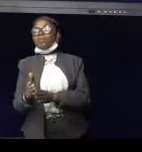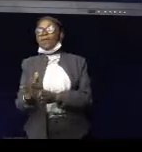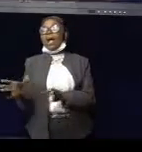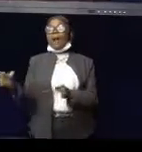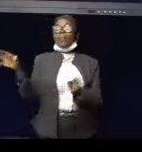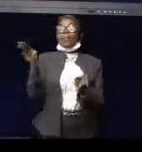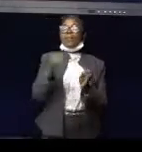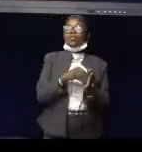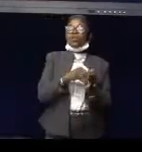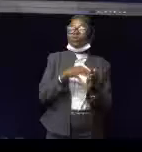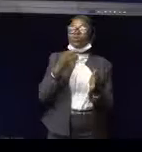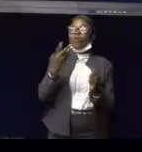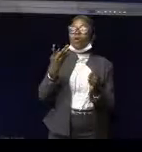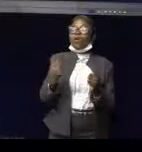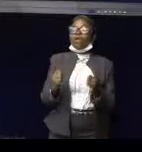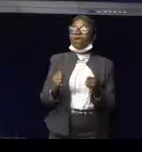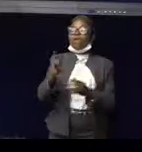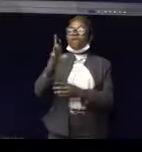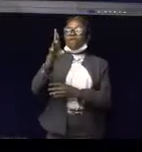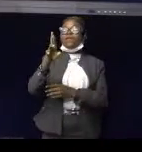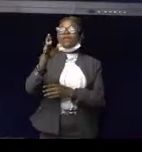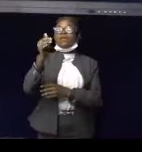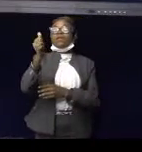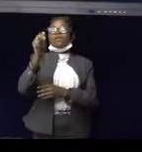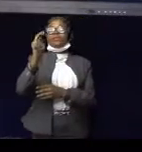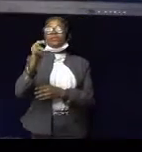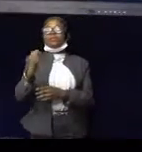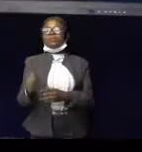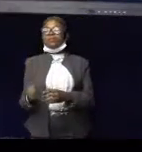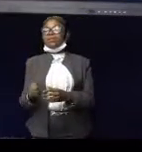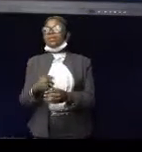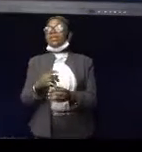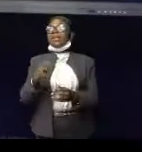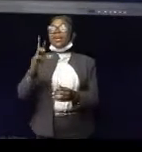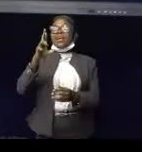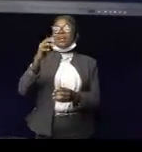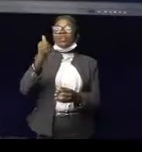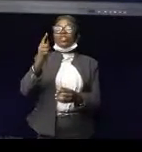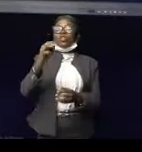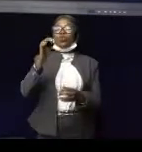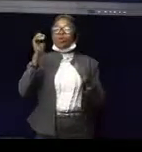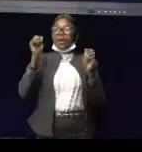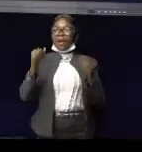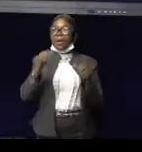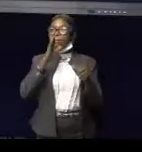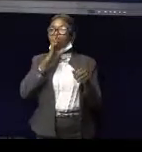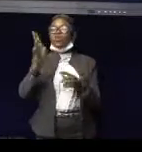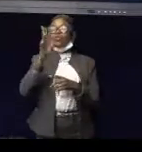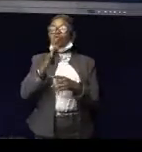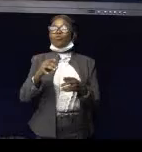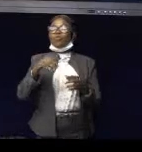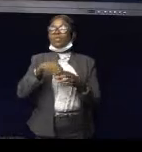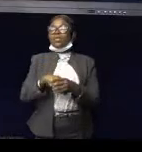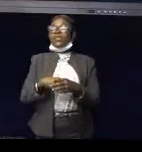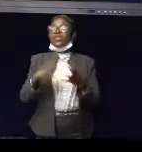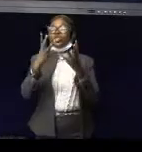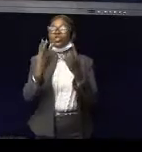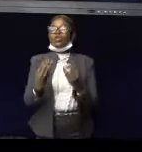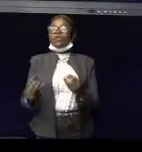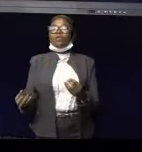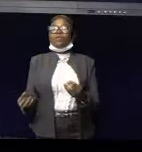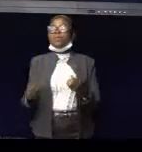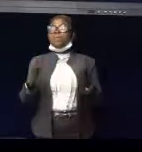Application of ratio. Ratio can be used in solving many real-life problems, like I have said at the beginning of the